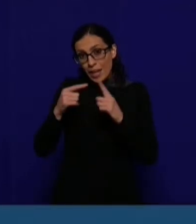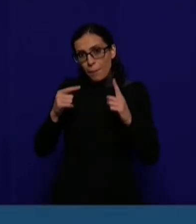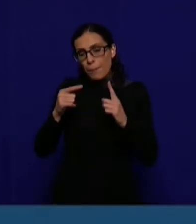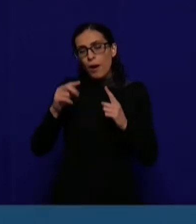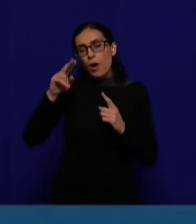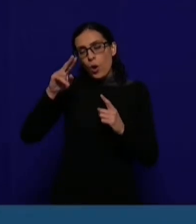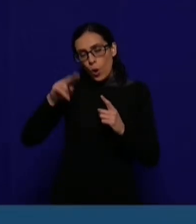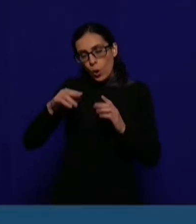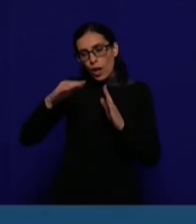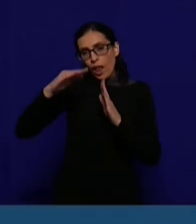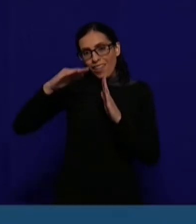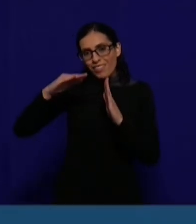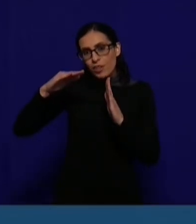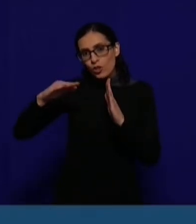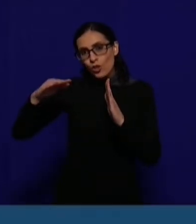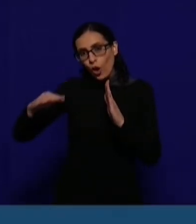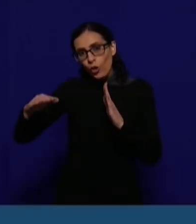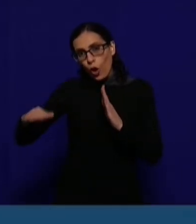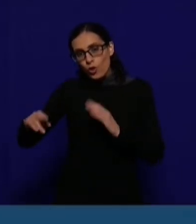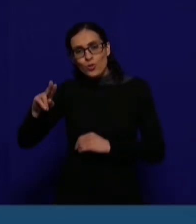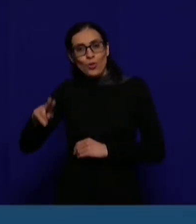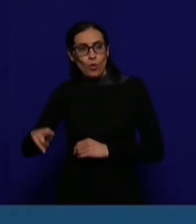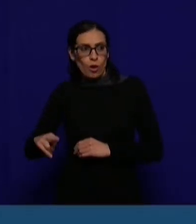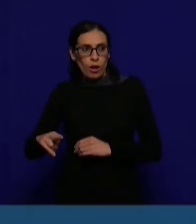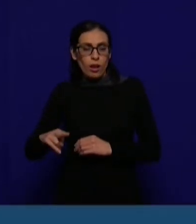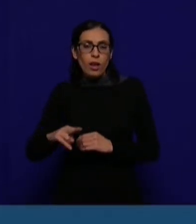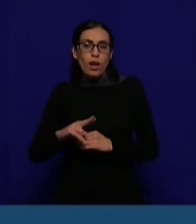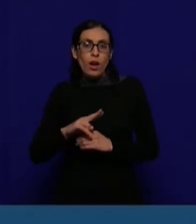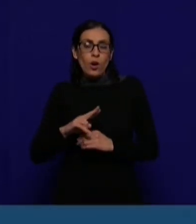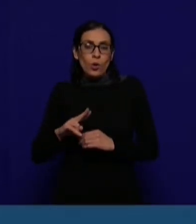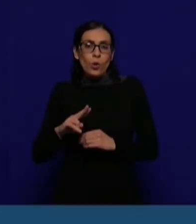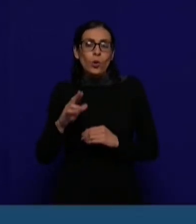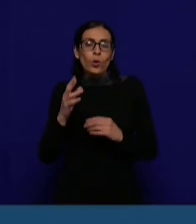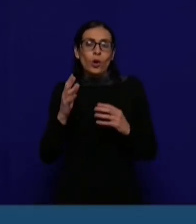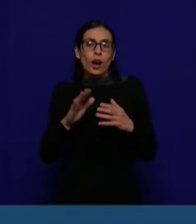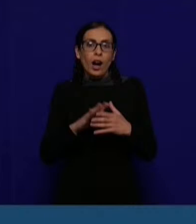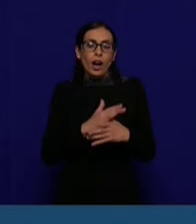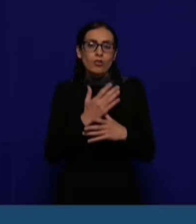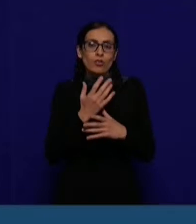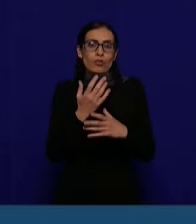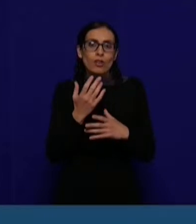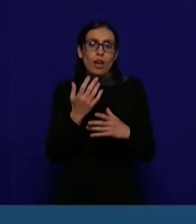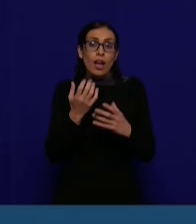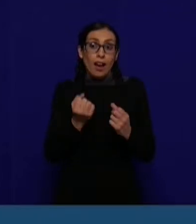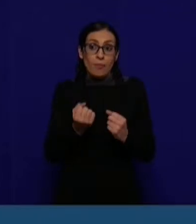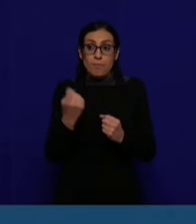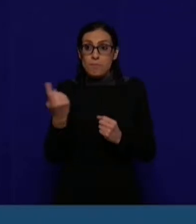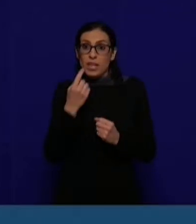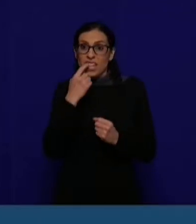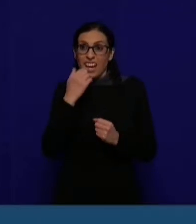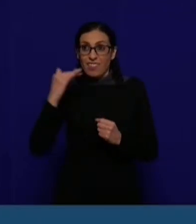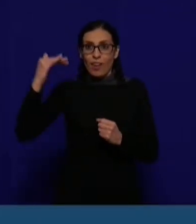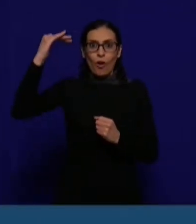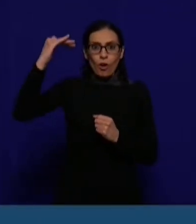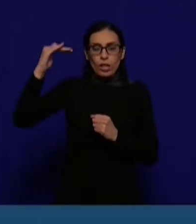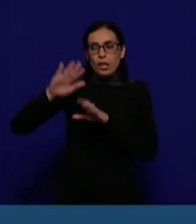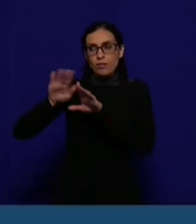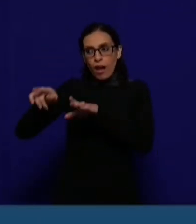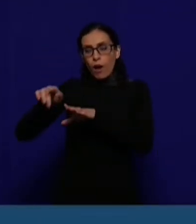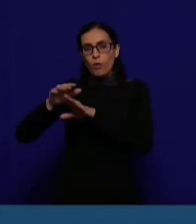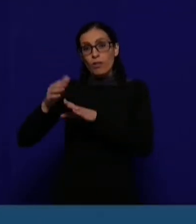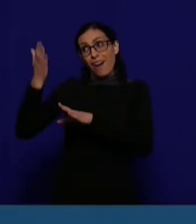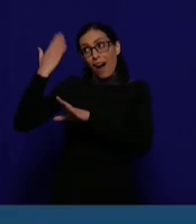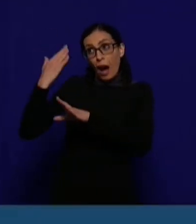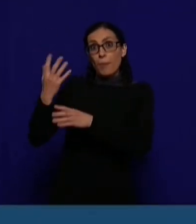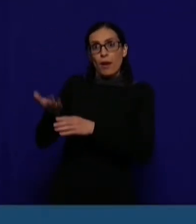mwiet issa bil-mod il-mod nieżel l-isfel għaliex għandna dawk il-persuni li huma ta' età iktar avvanzata li kienu jkunu l-maġġor parti